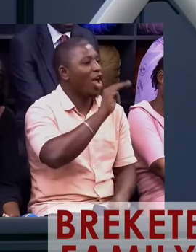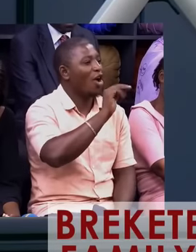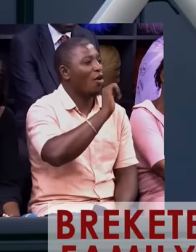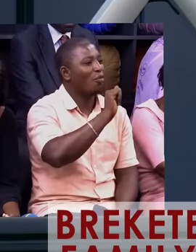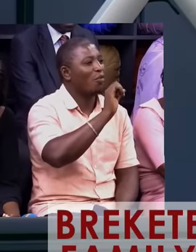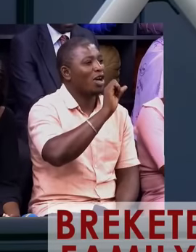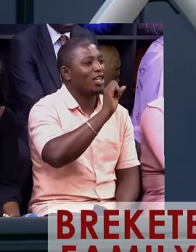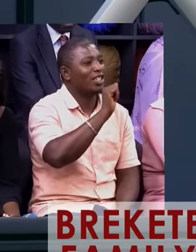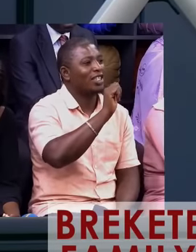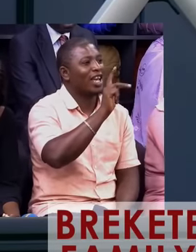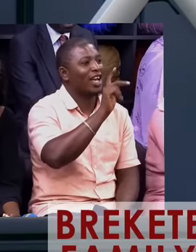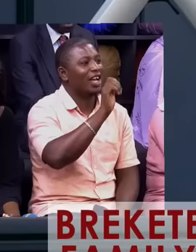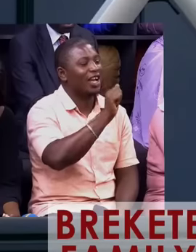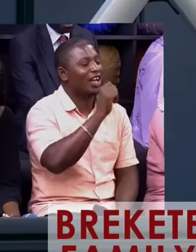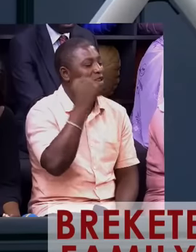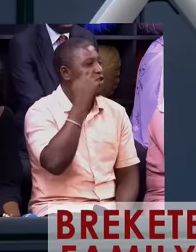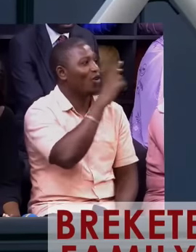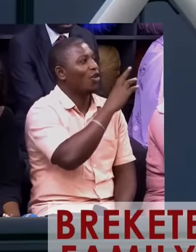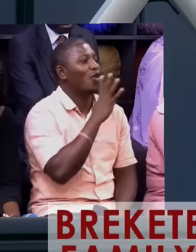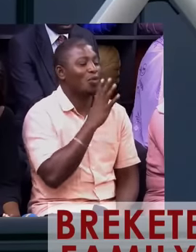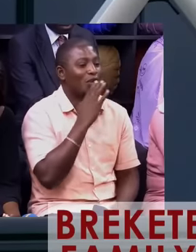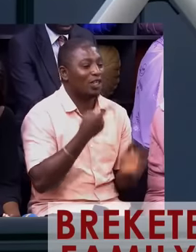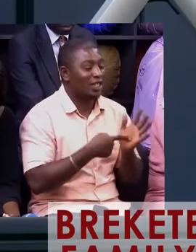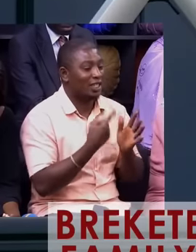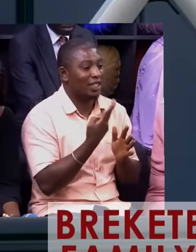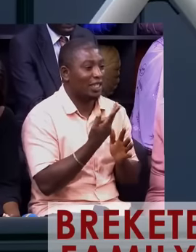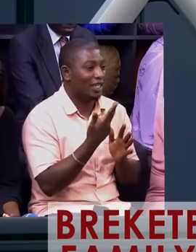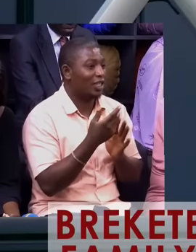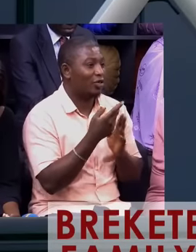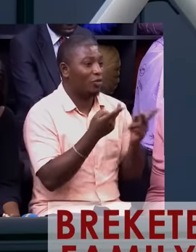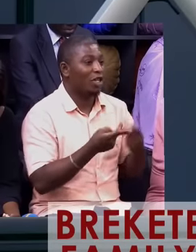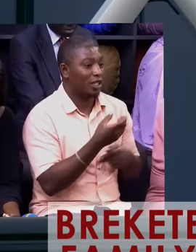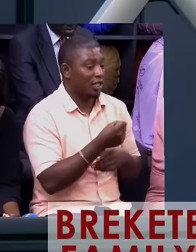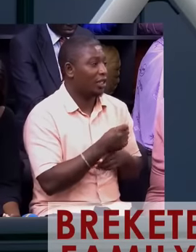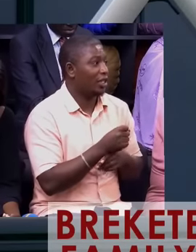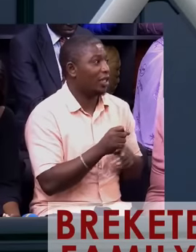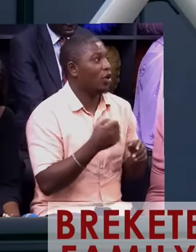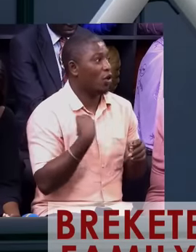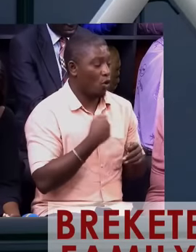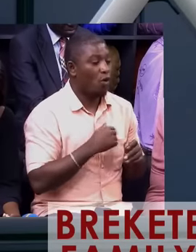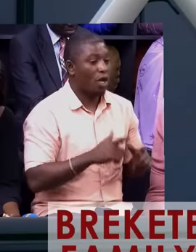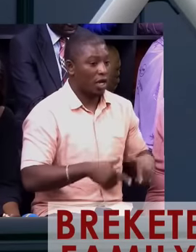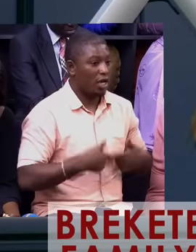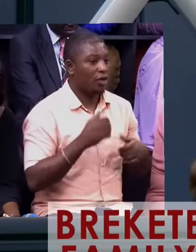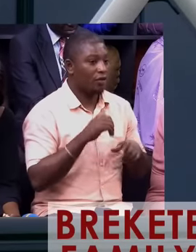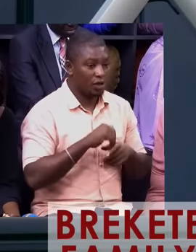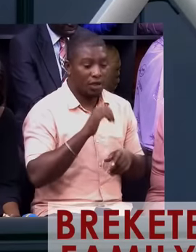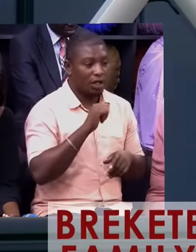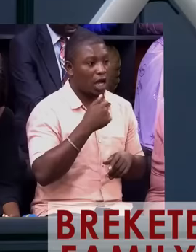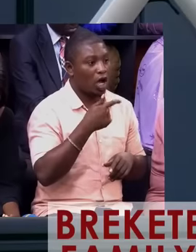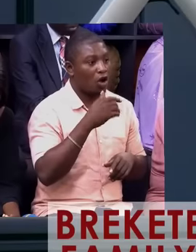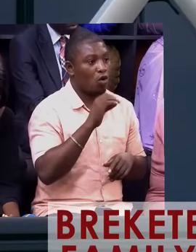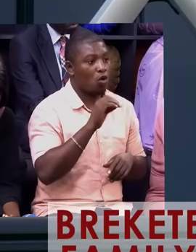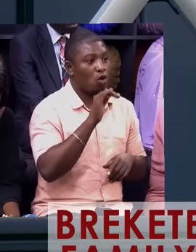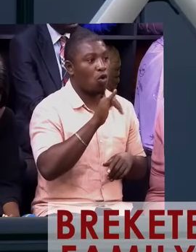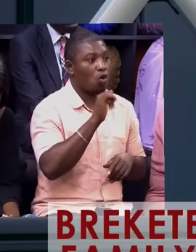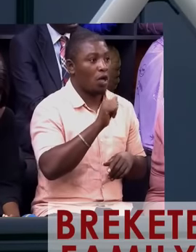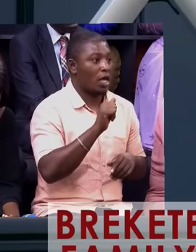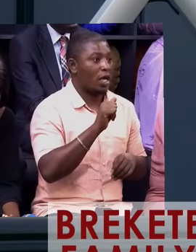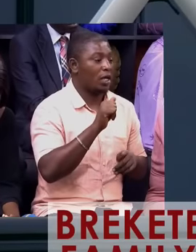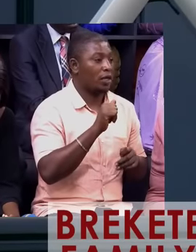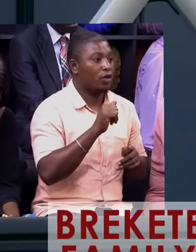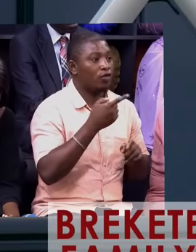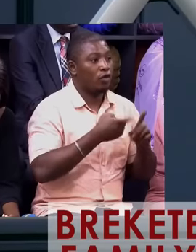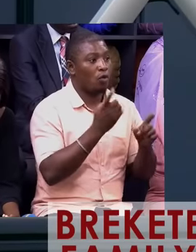for so this the places like even me we live in Nya City from where we are by